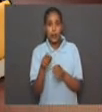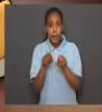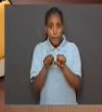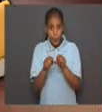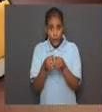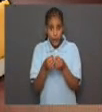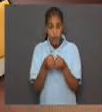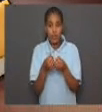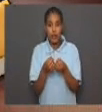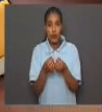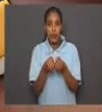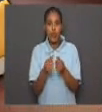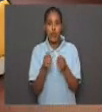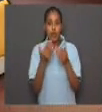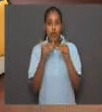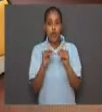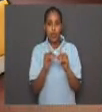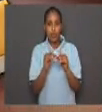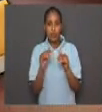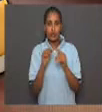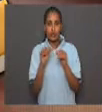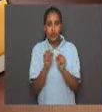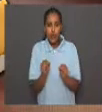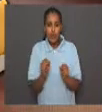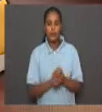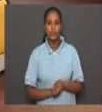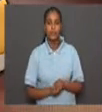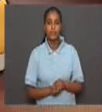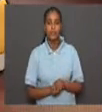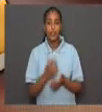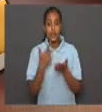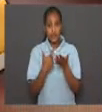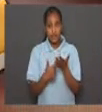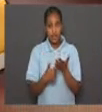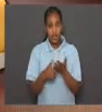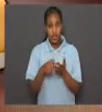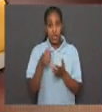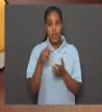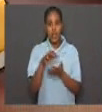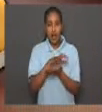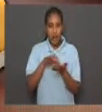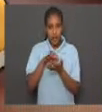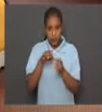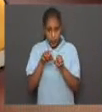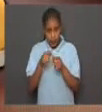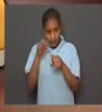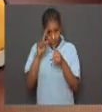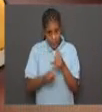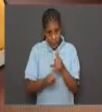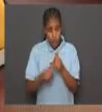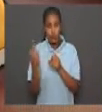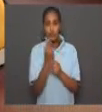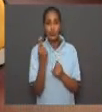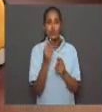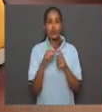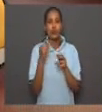brick mold and allowed to cool. These alloy bricks can eventually be